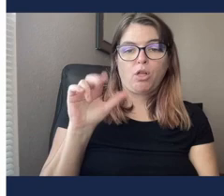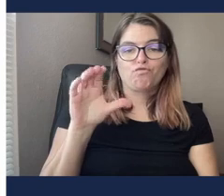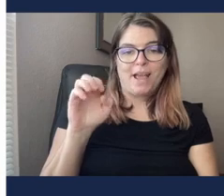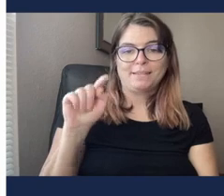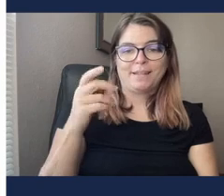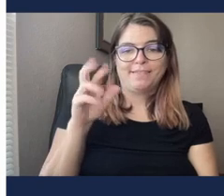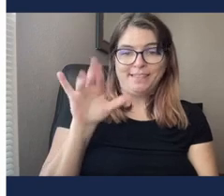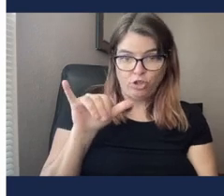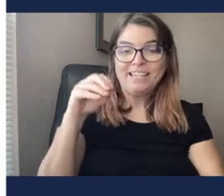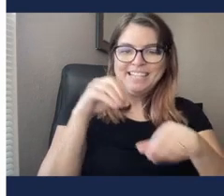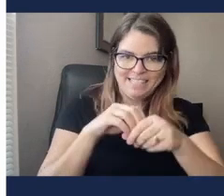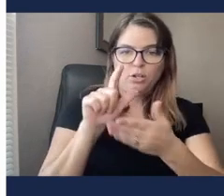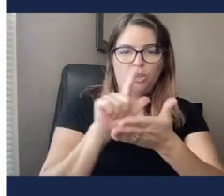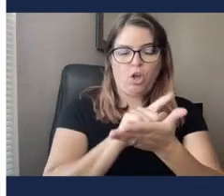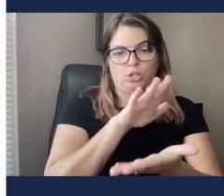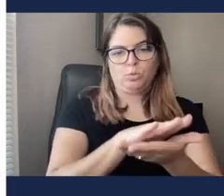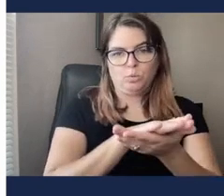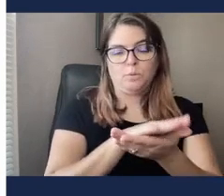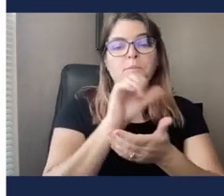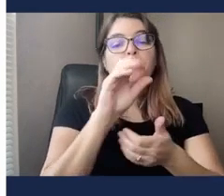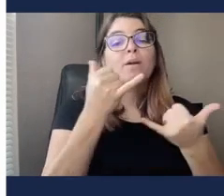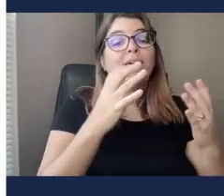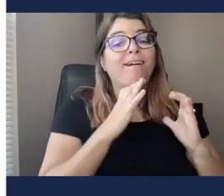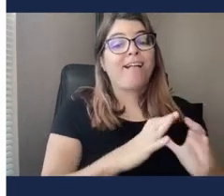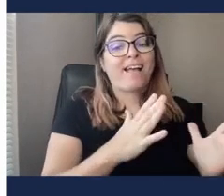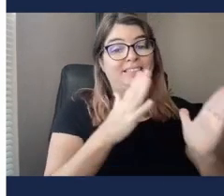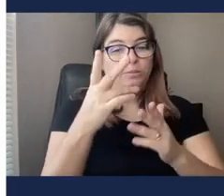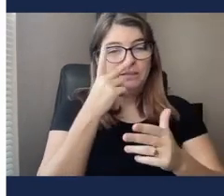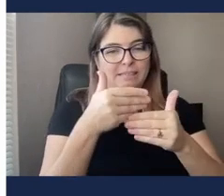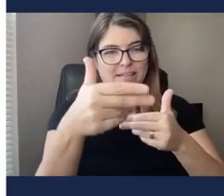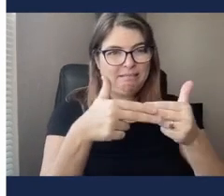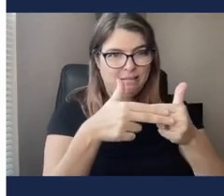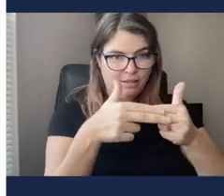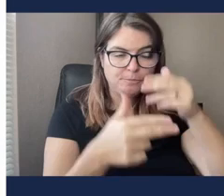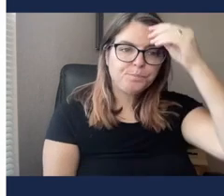so our clients, we can go to the next slide.